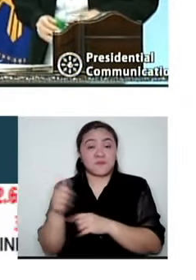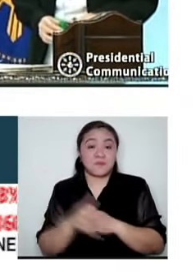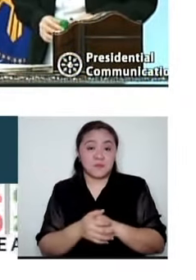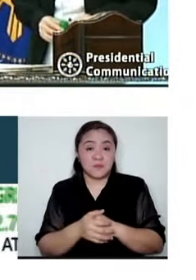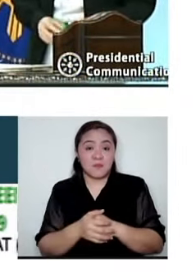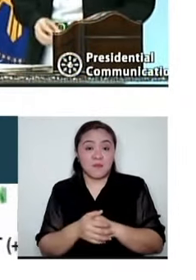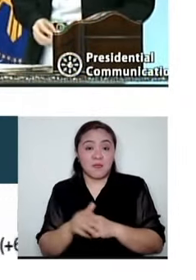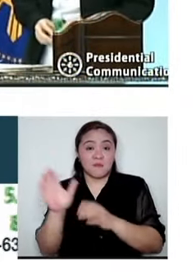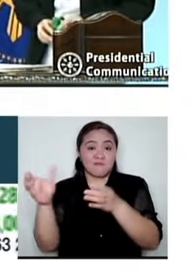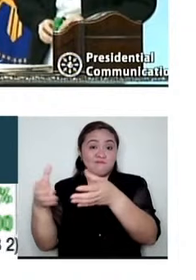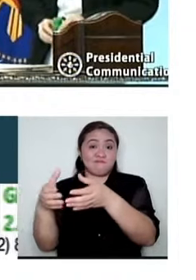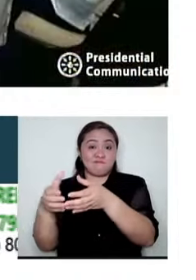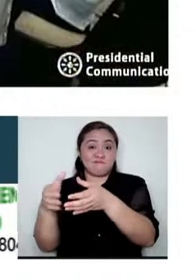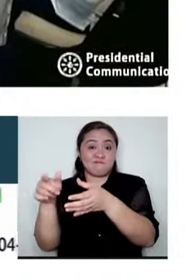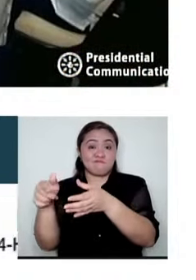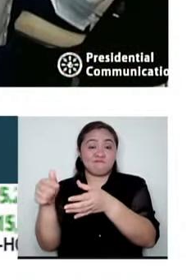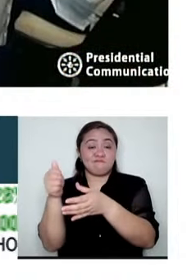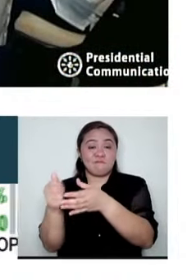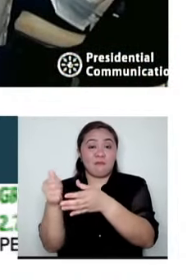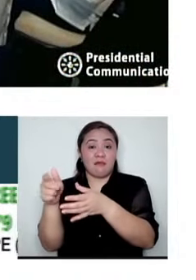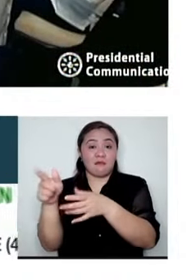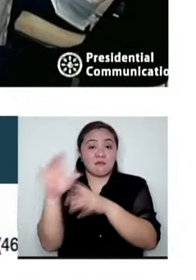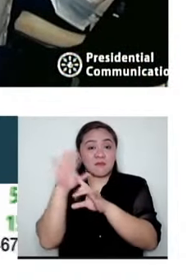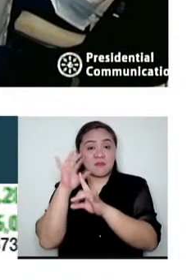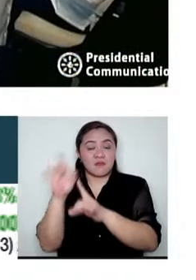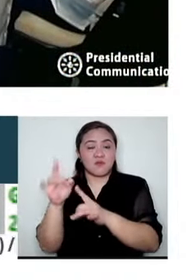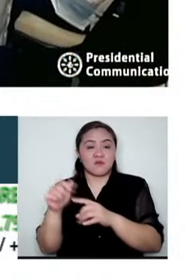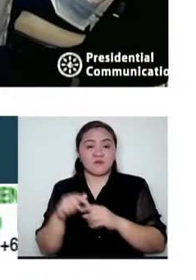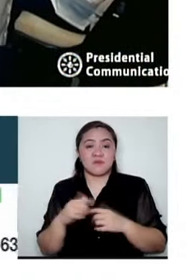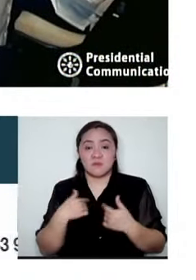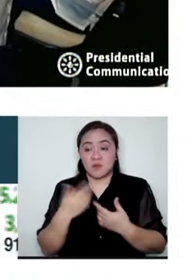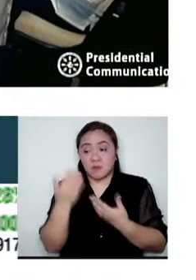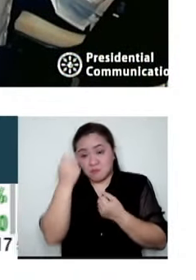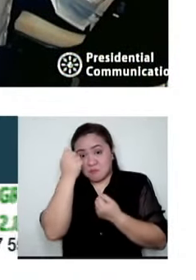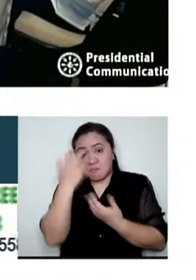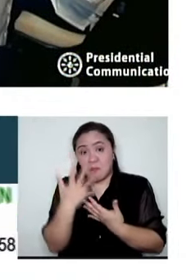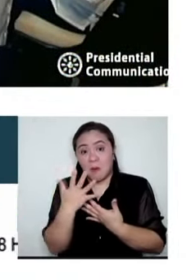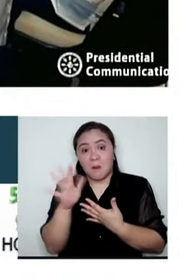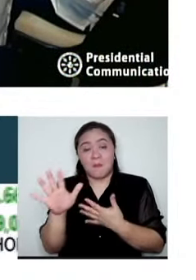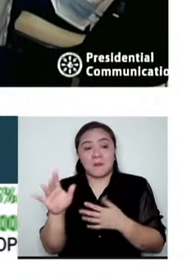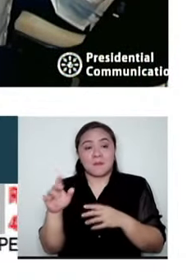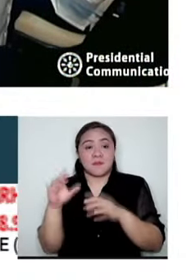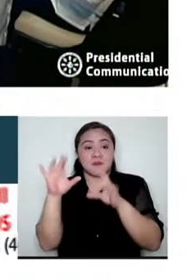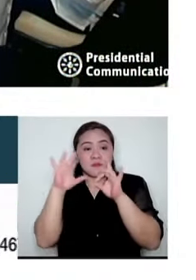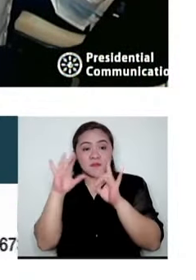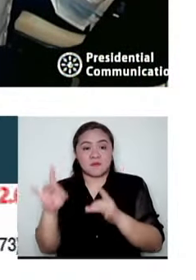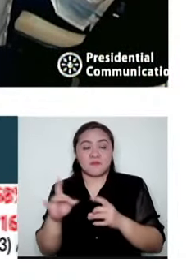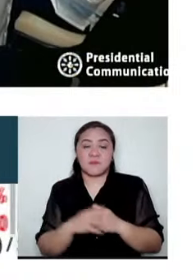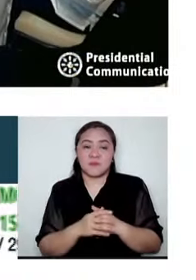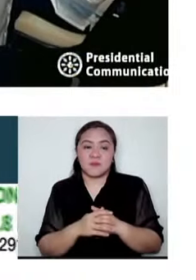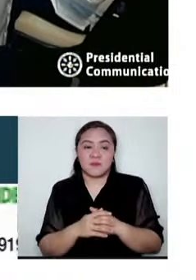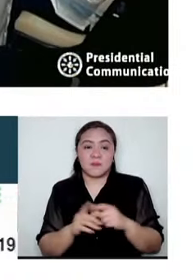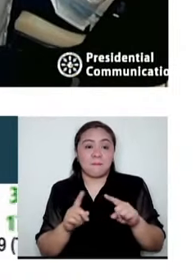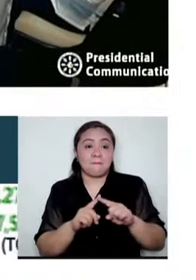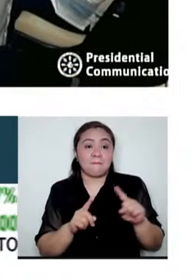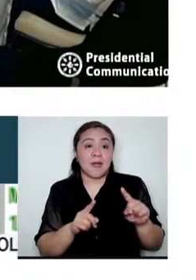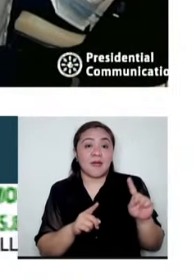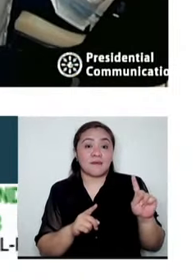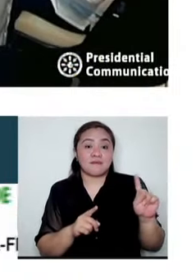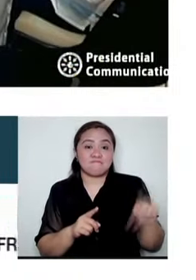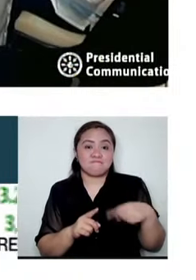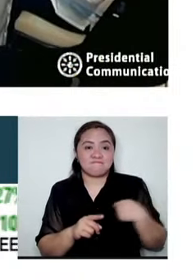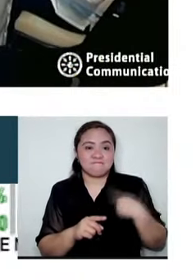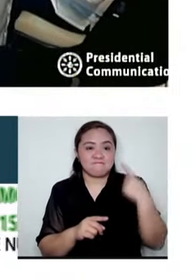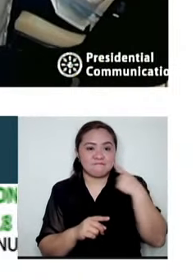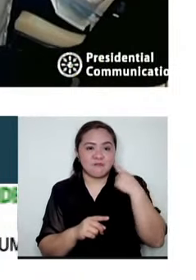and as a party member, I would abide by party decision. But I think these are just